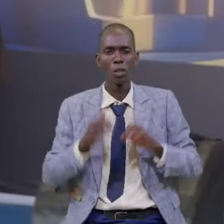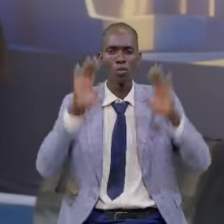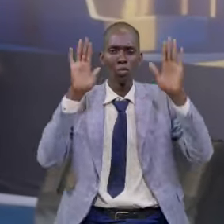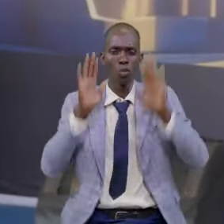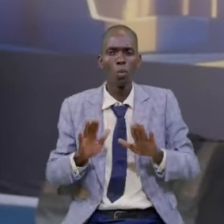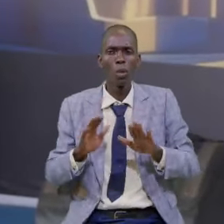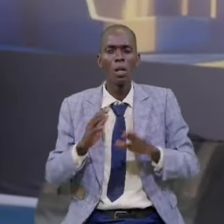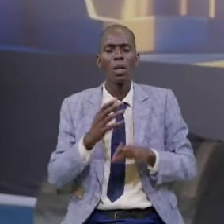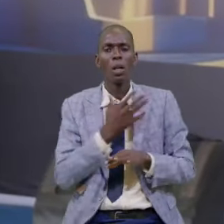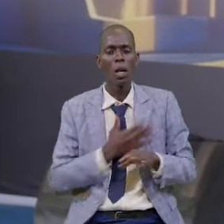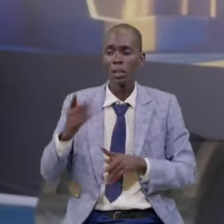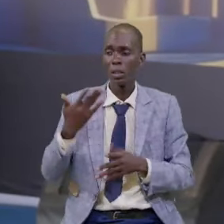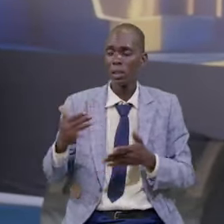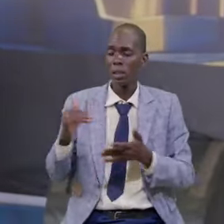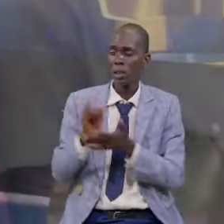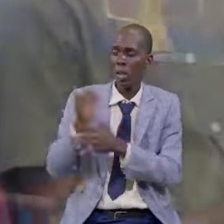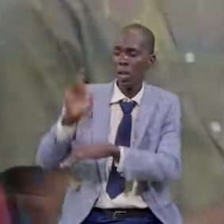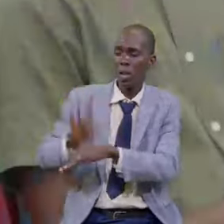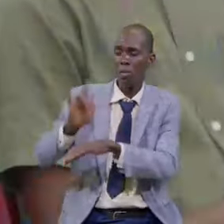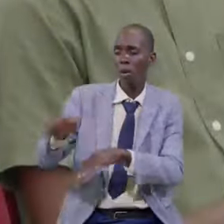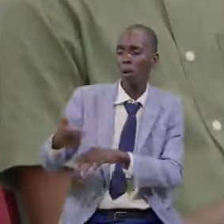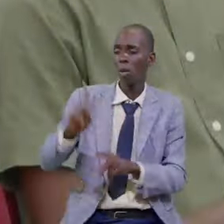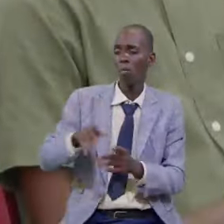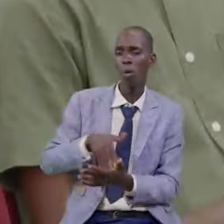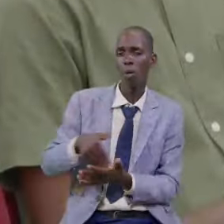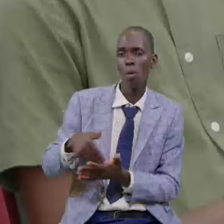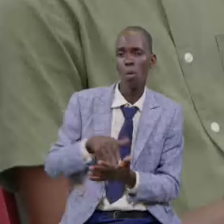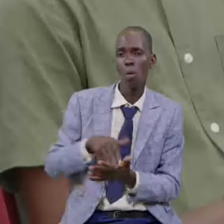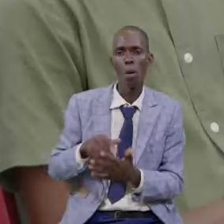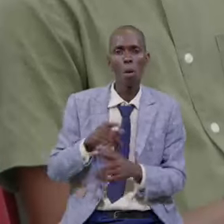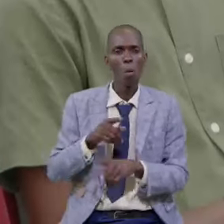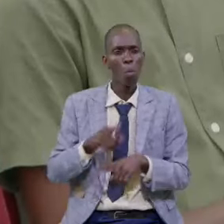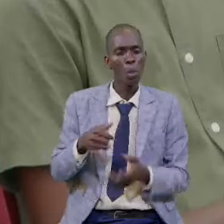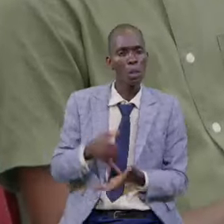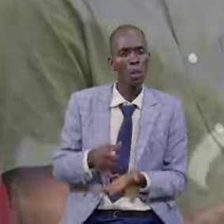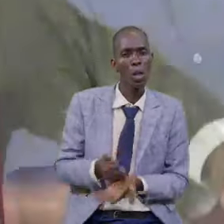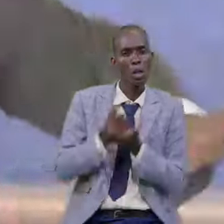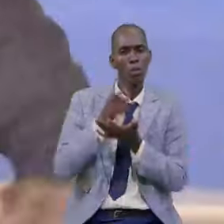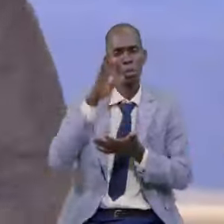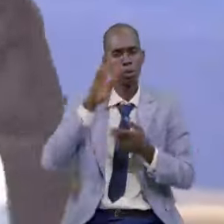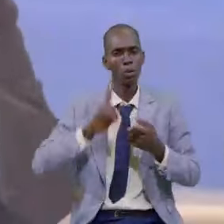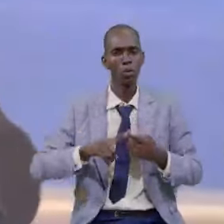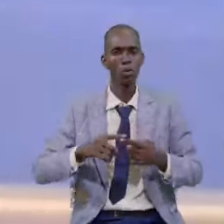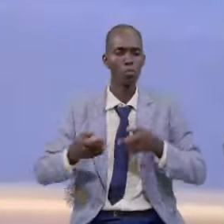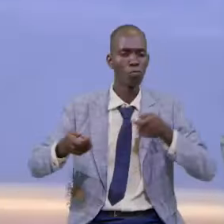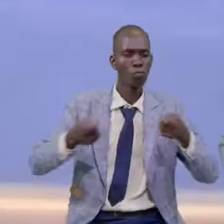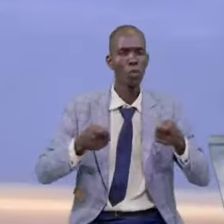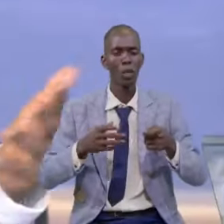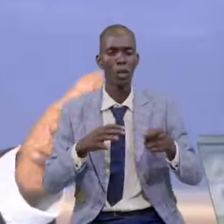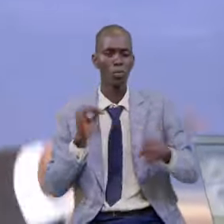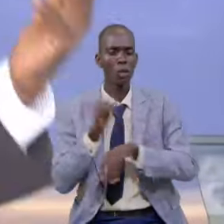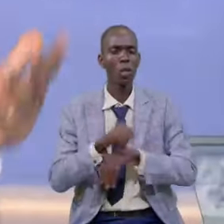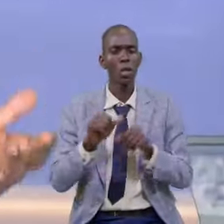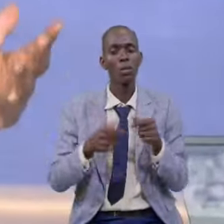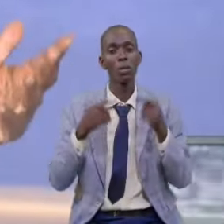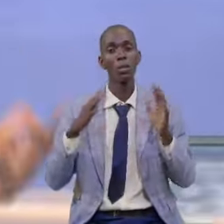generally, they make him to even take advantage of every adversity. Then you have